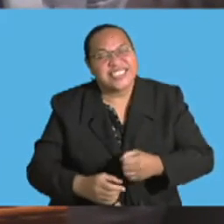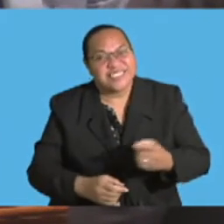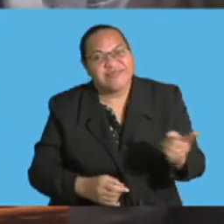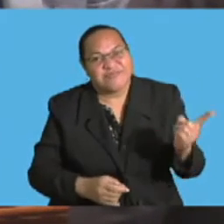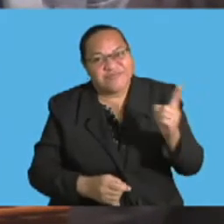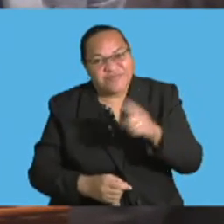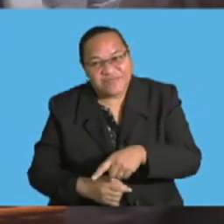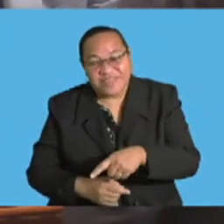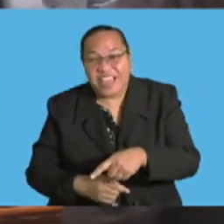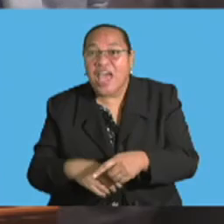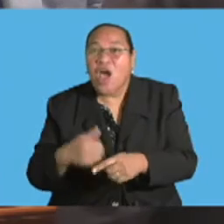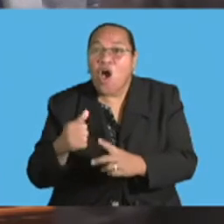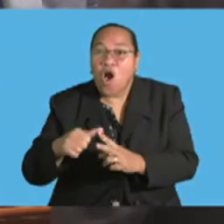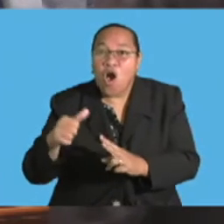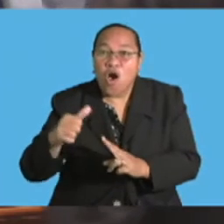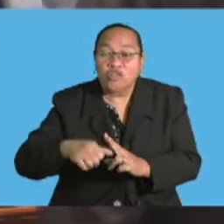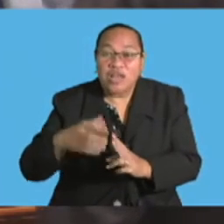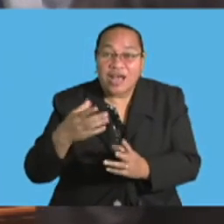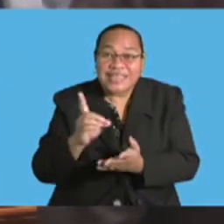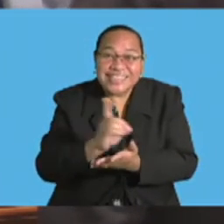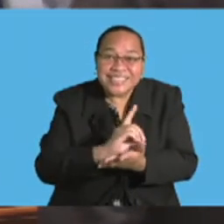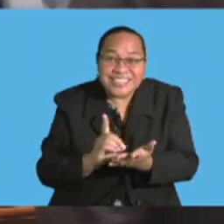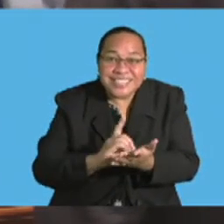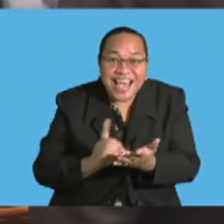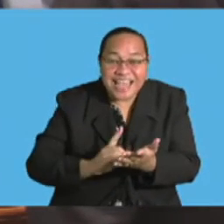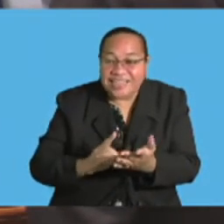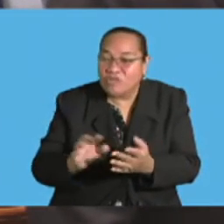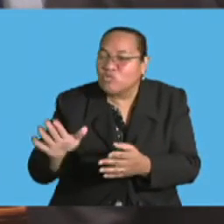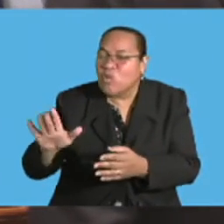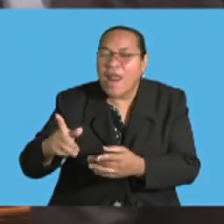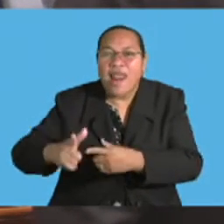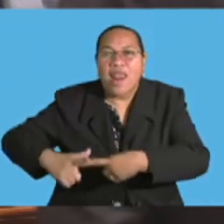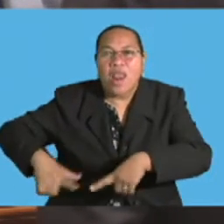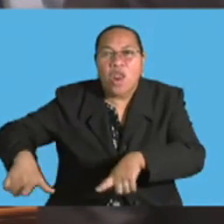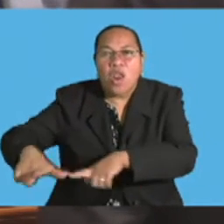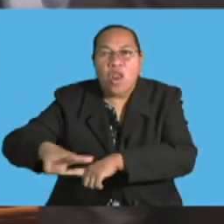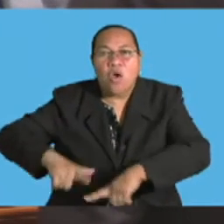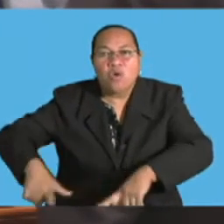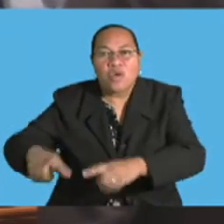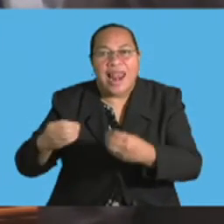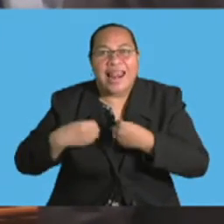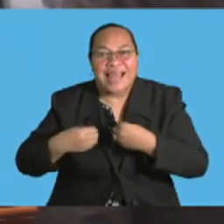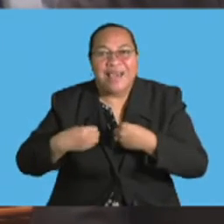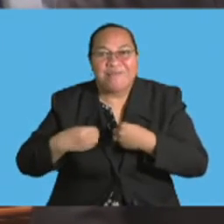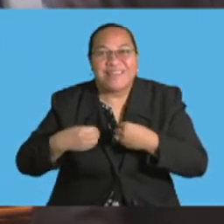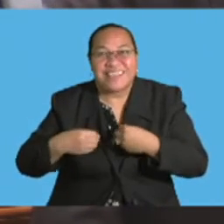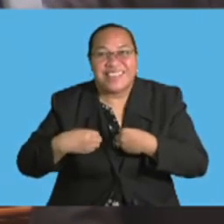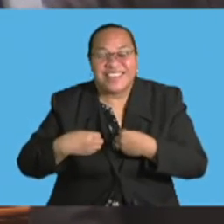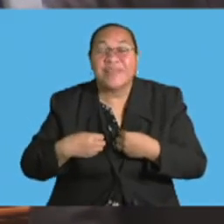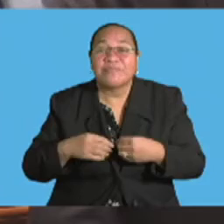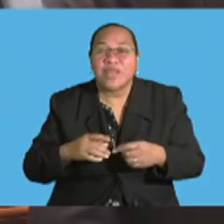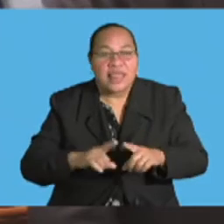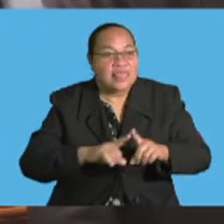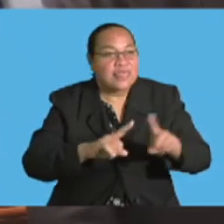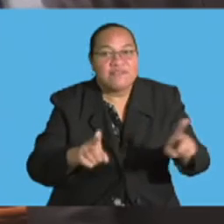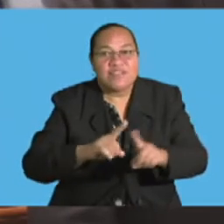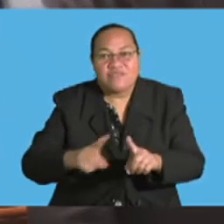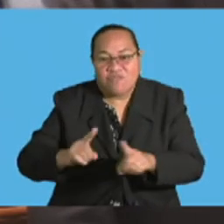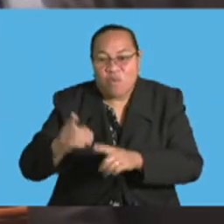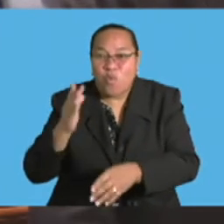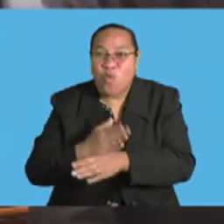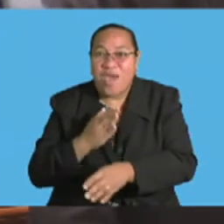and the design which is done by a local company, all the contracts are awarded to